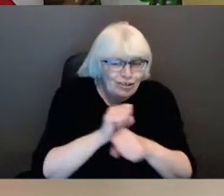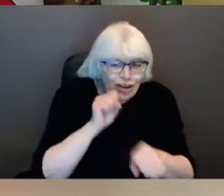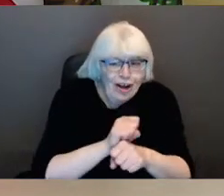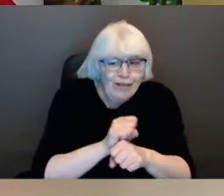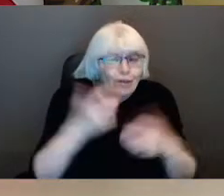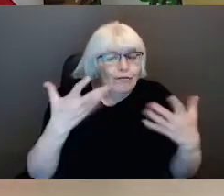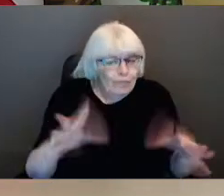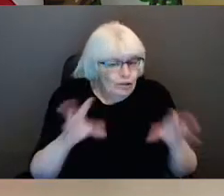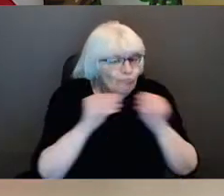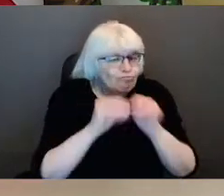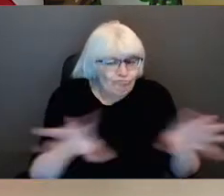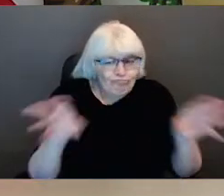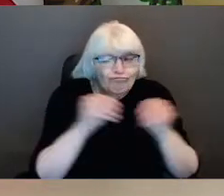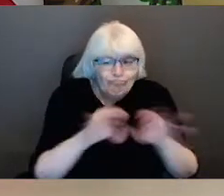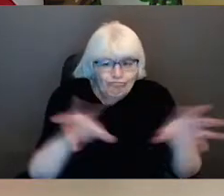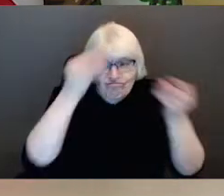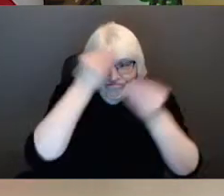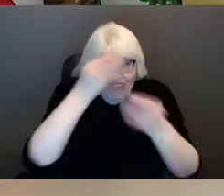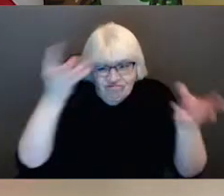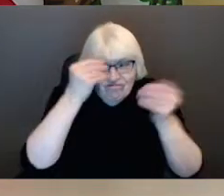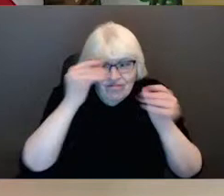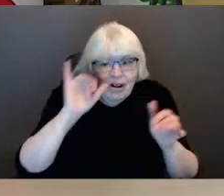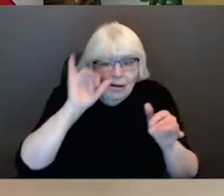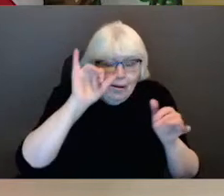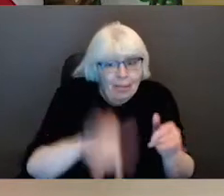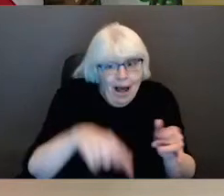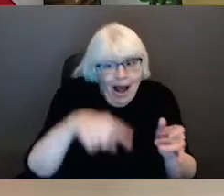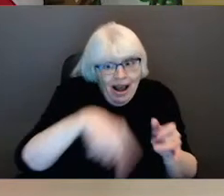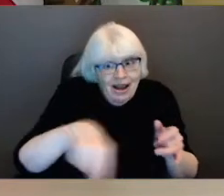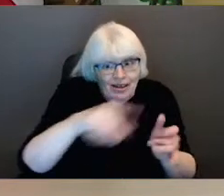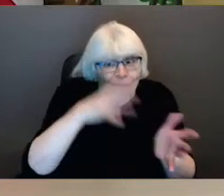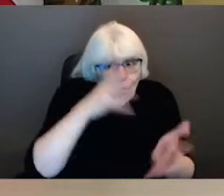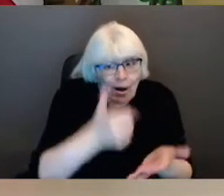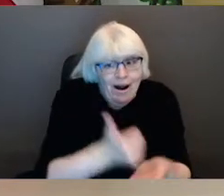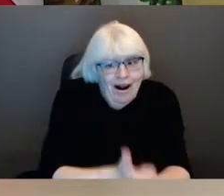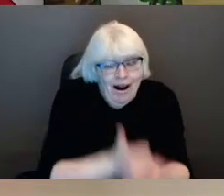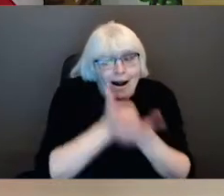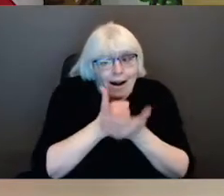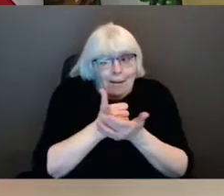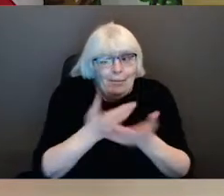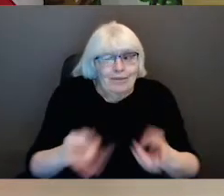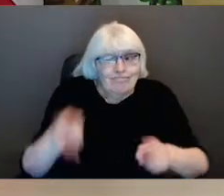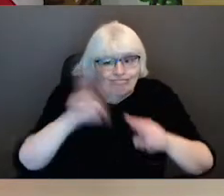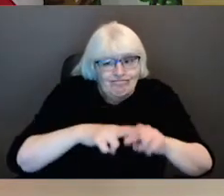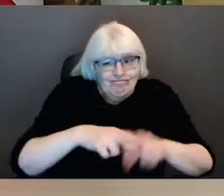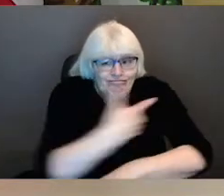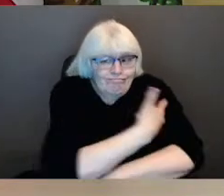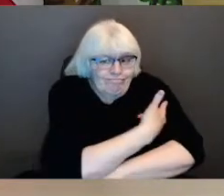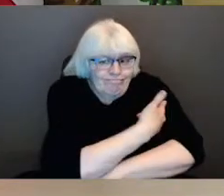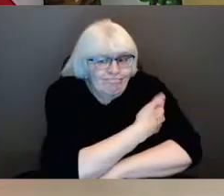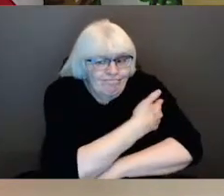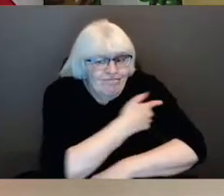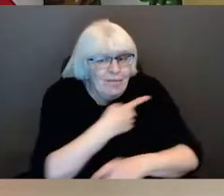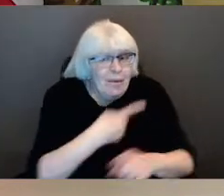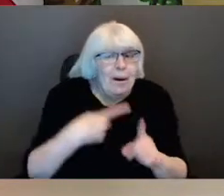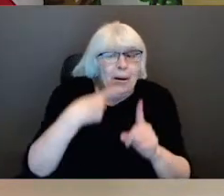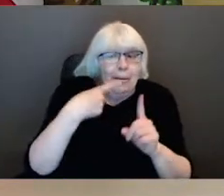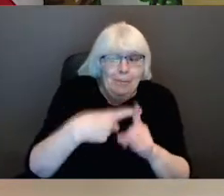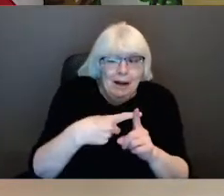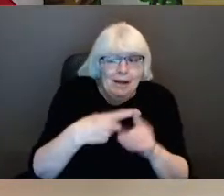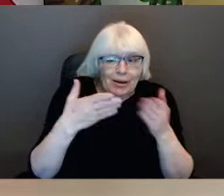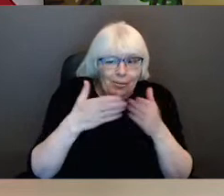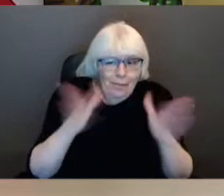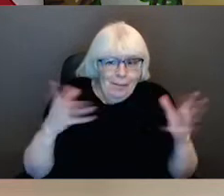also may help, and I think. To your point, Carrie, public health nursing has always played